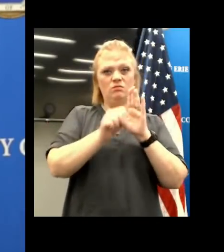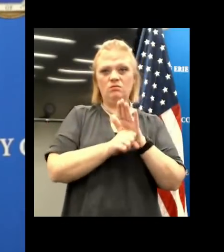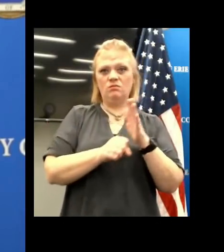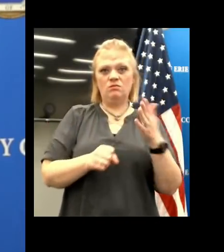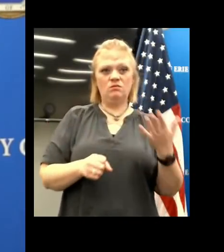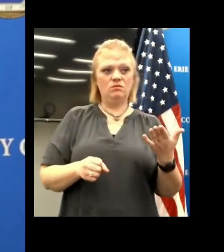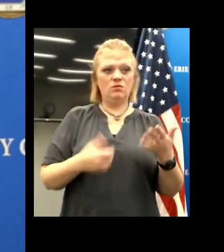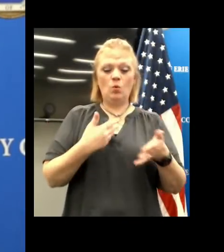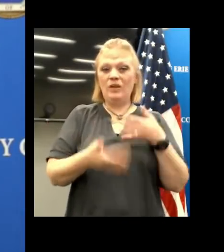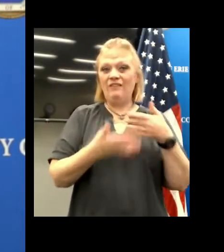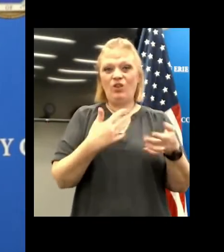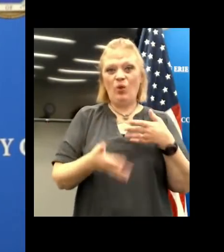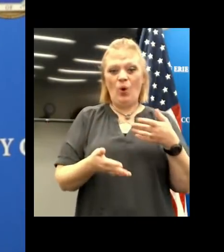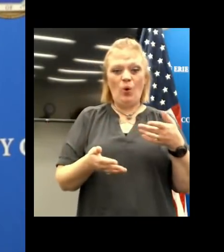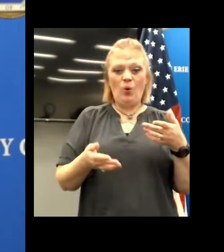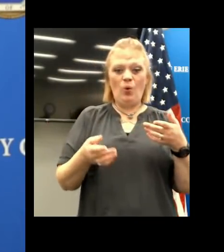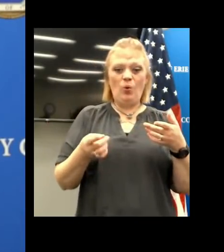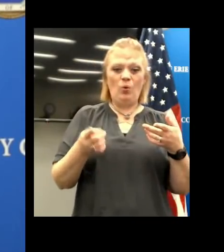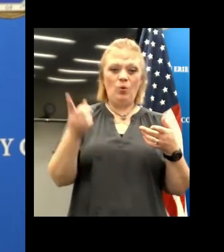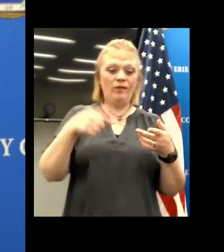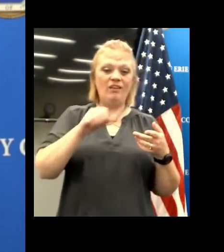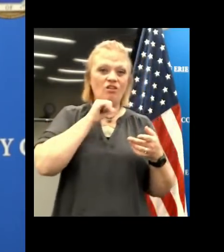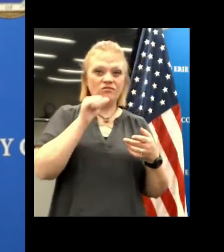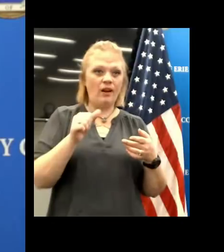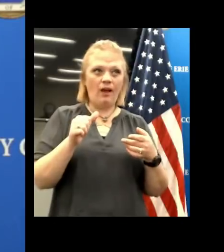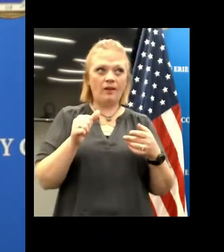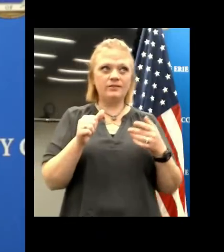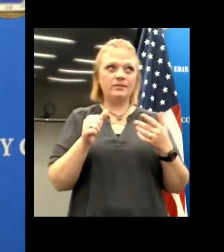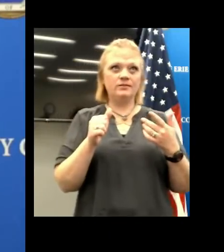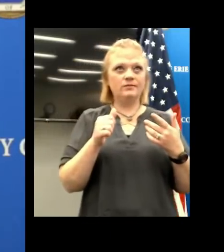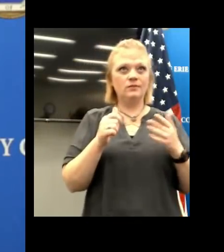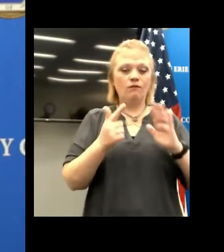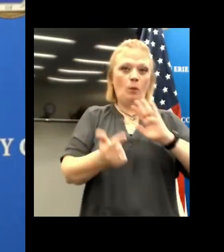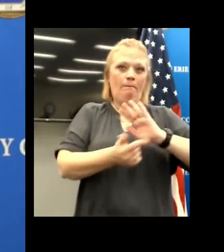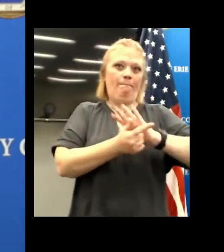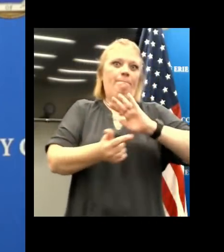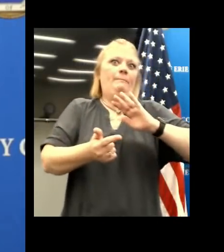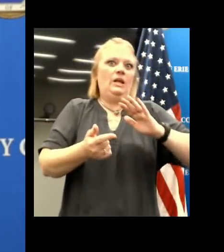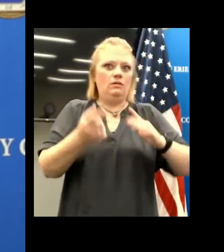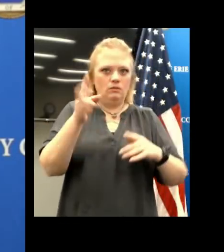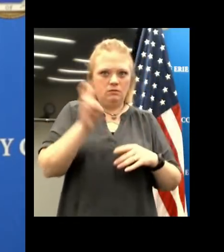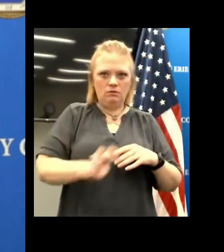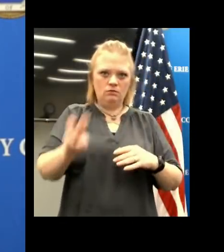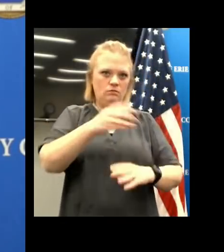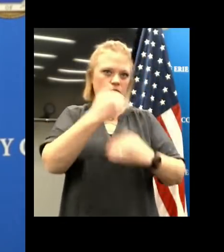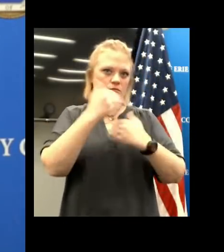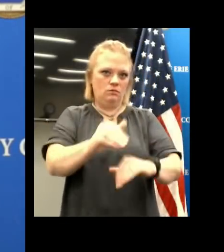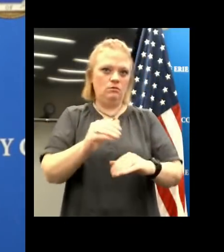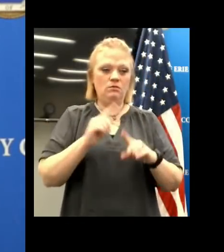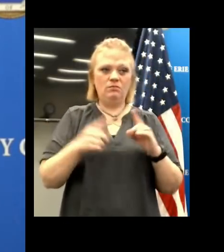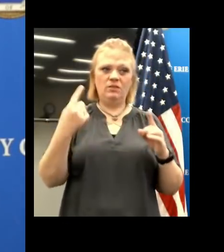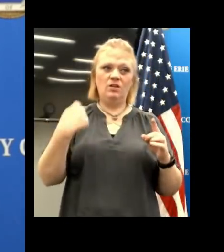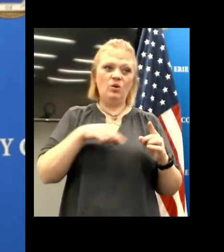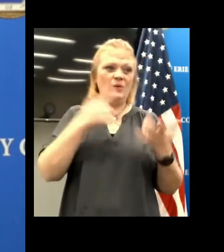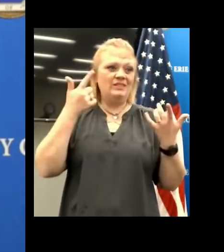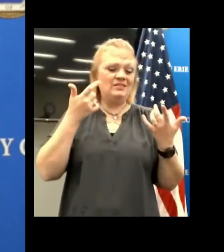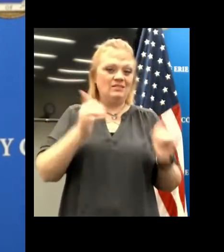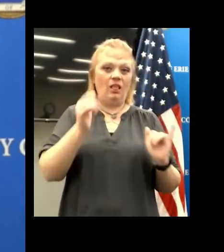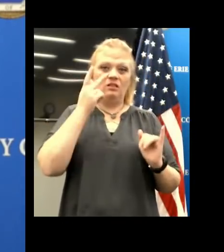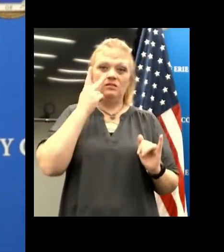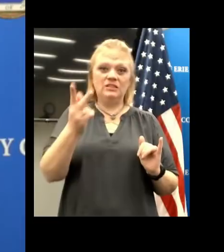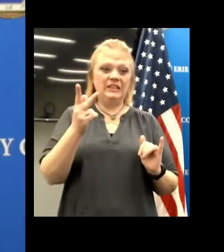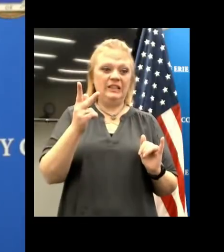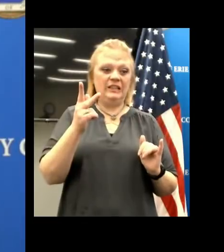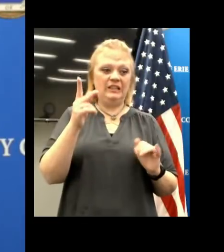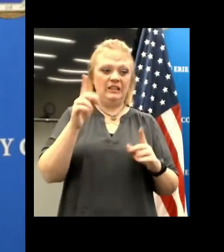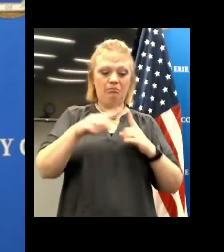even though they are not bound by the travel restrictions from New York State Health Department, we're still seeing cases